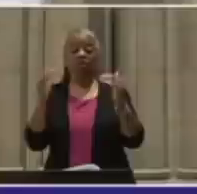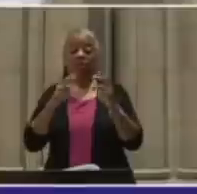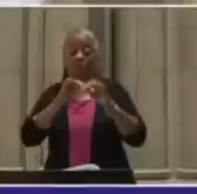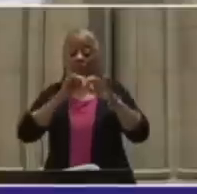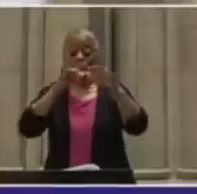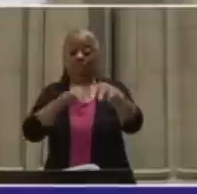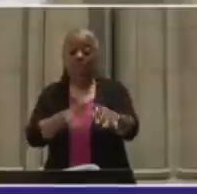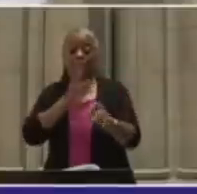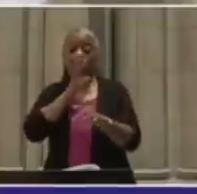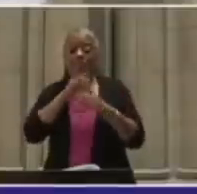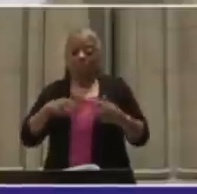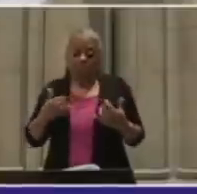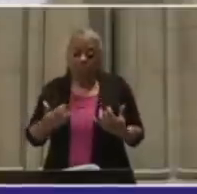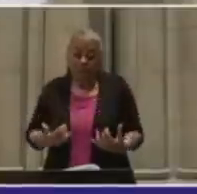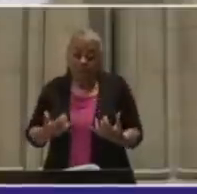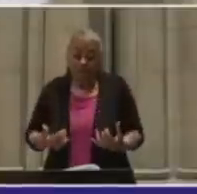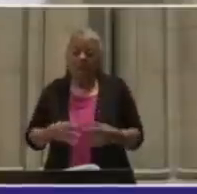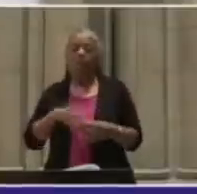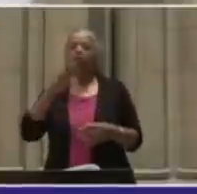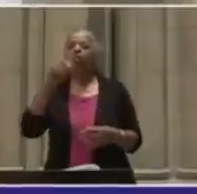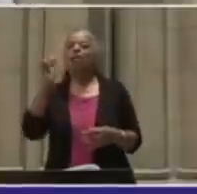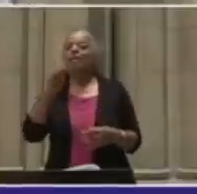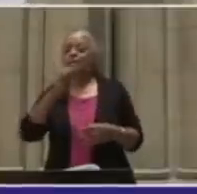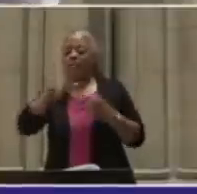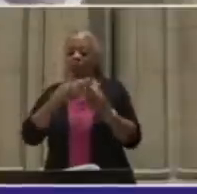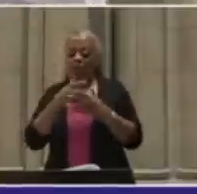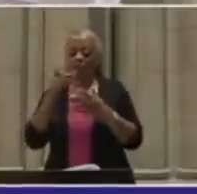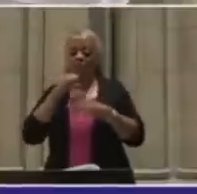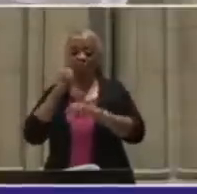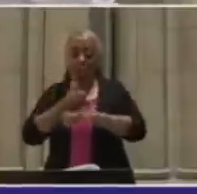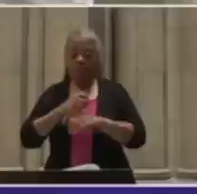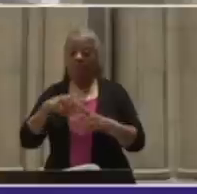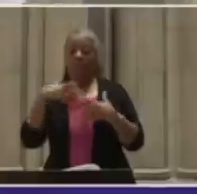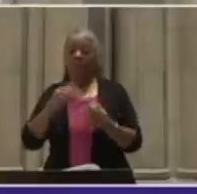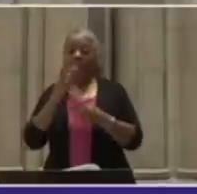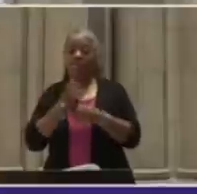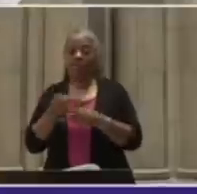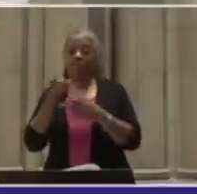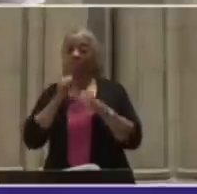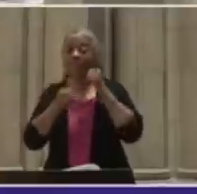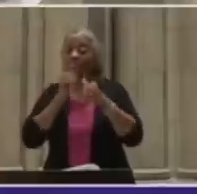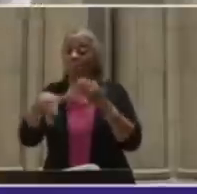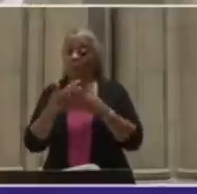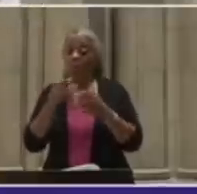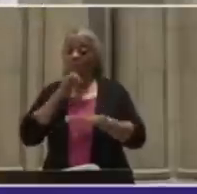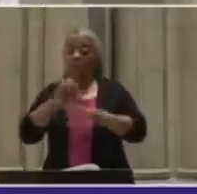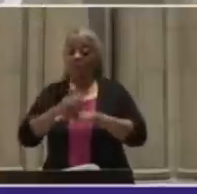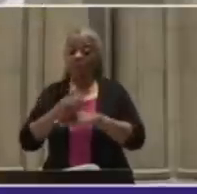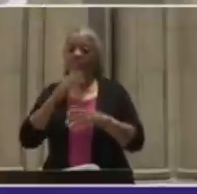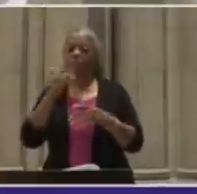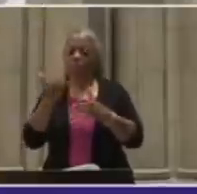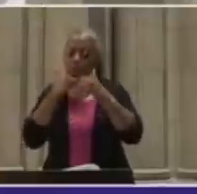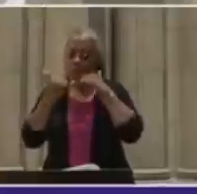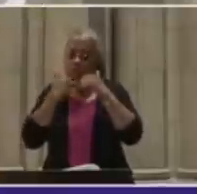like waters is right now. Racism in all forms, healthcare denial in all forms, it's wrong, it's death dealing,